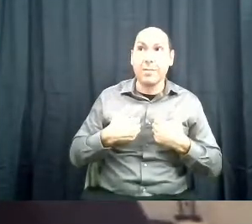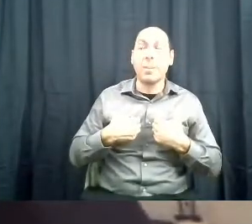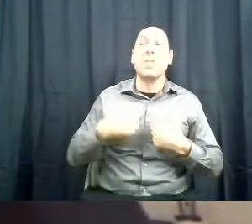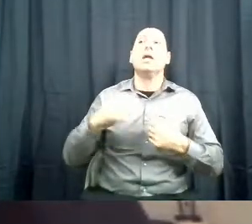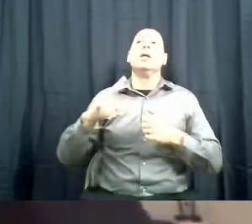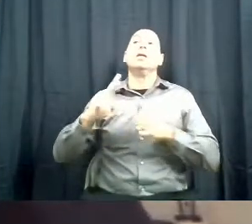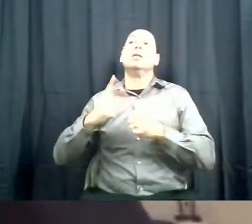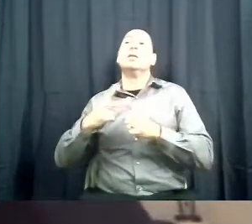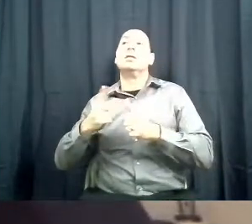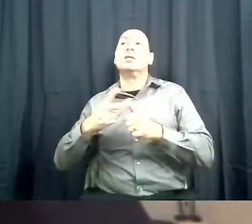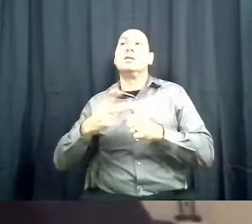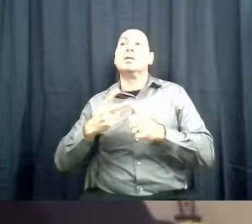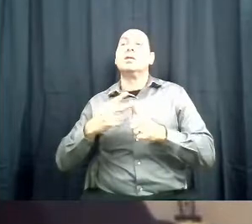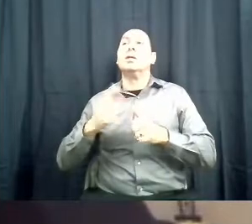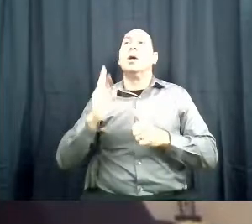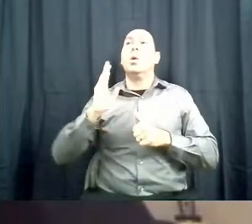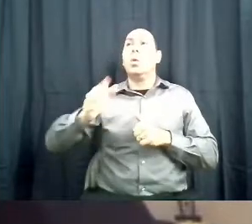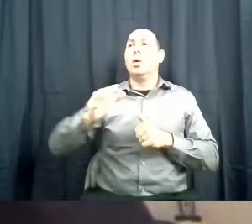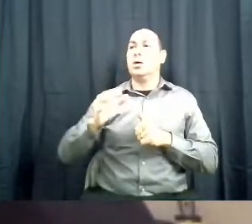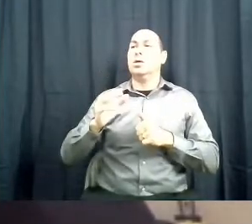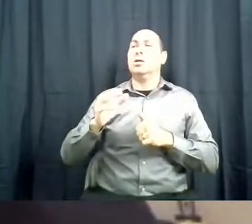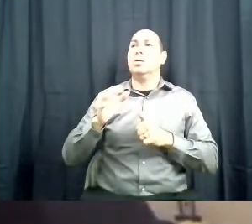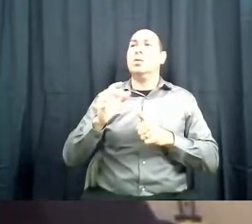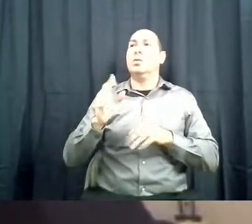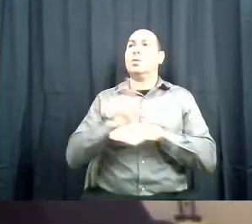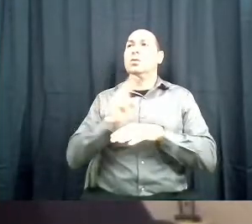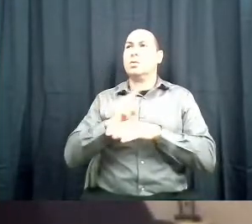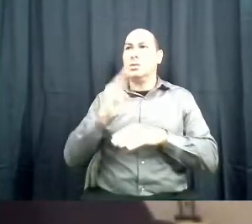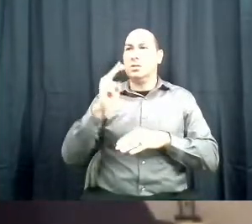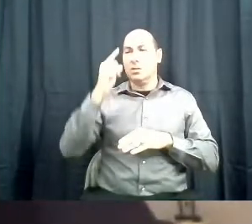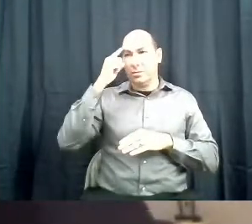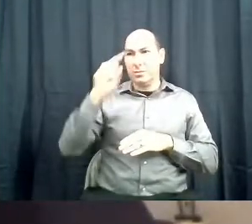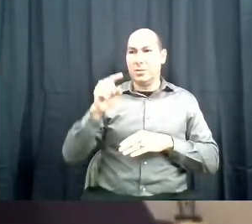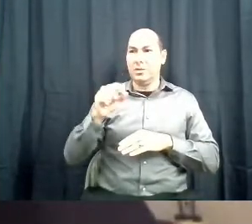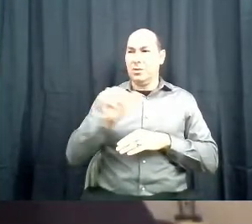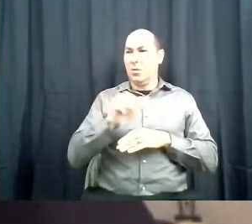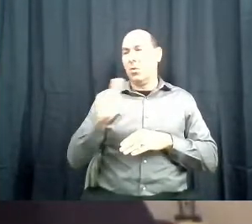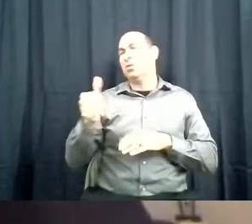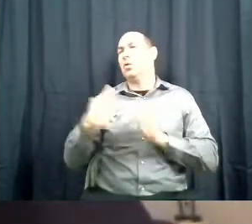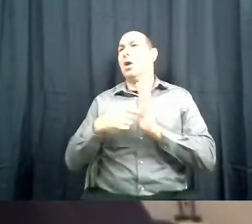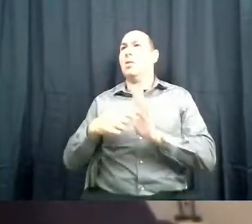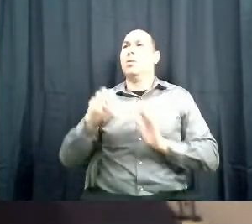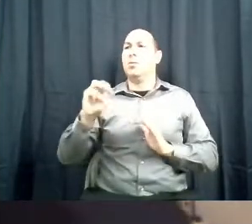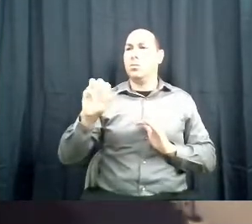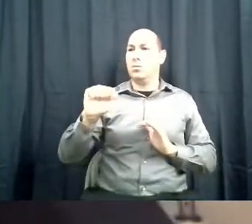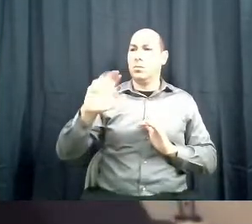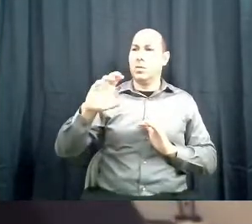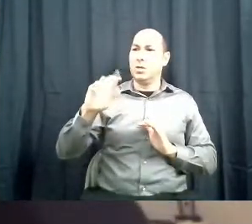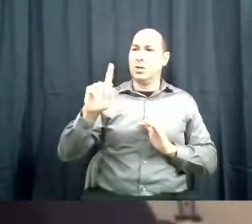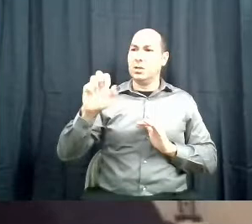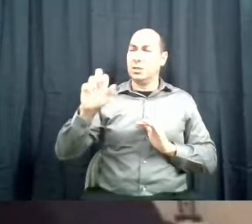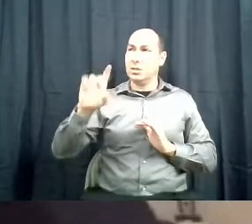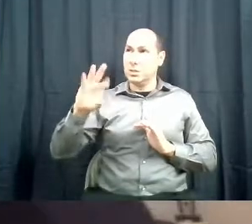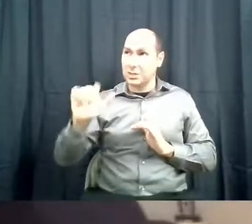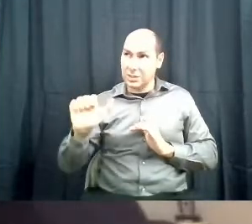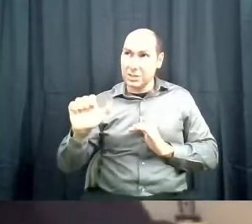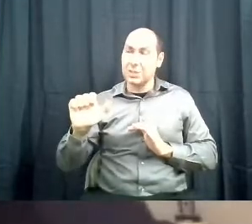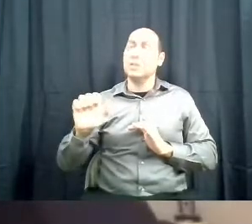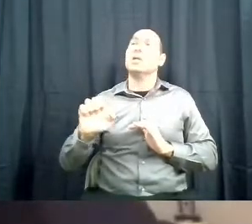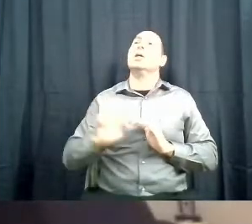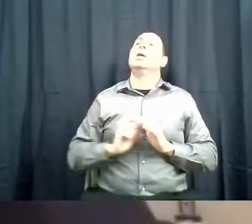and Ernst & Young on this. When you guys are doing budgets for other clients, other corporate clients, a